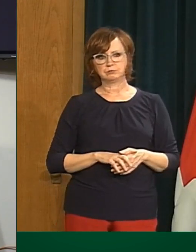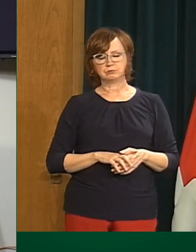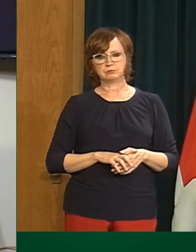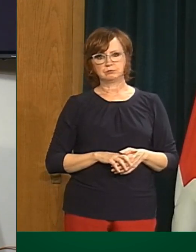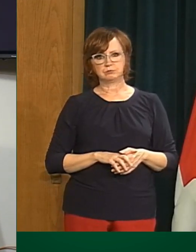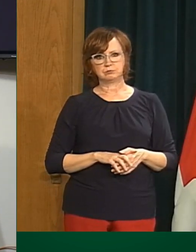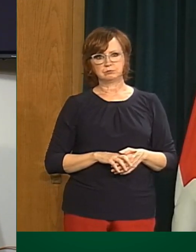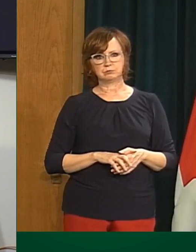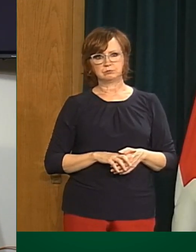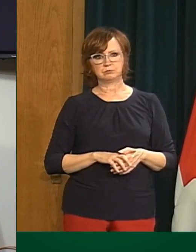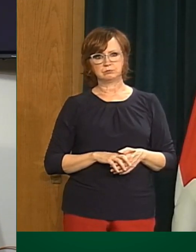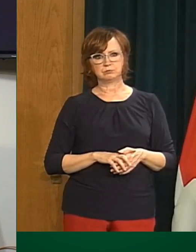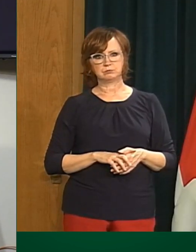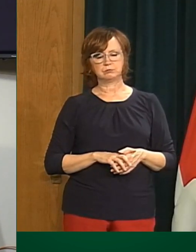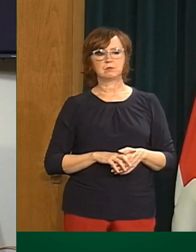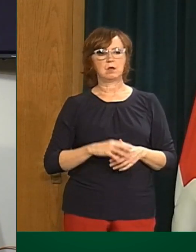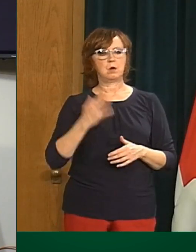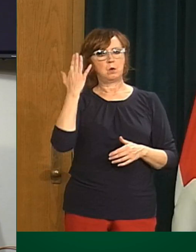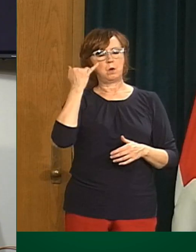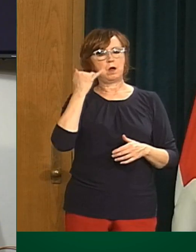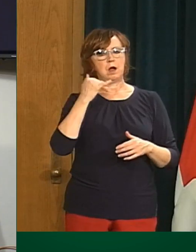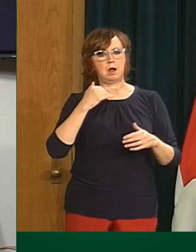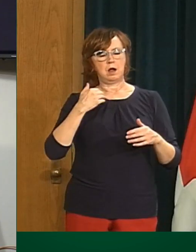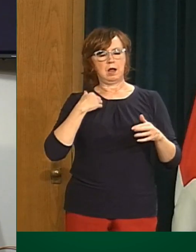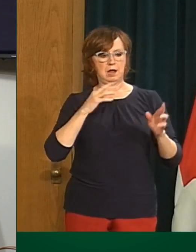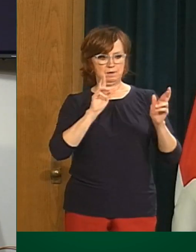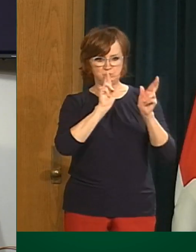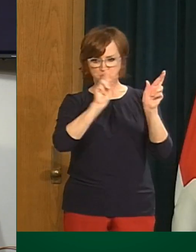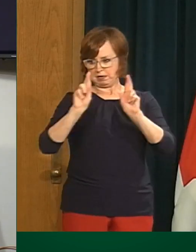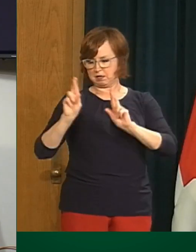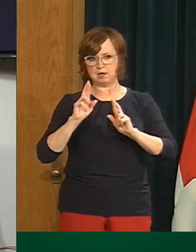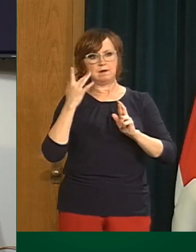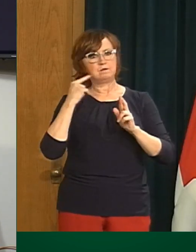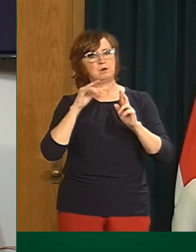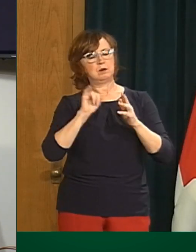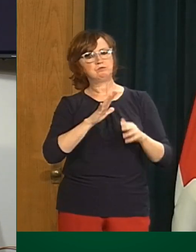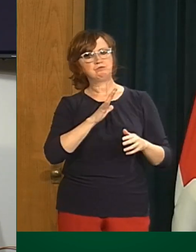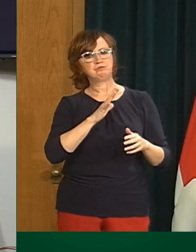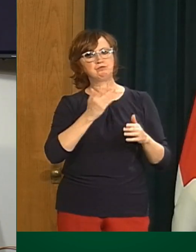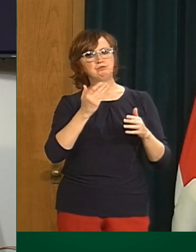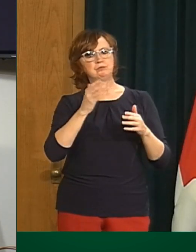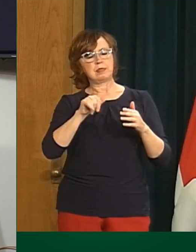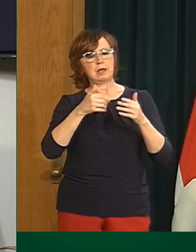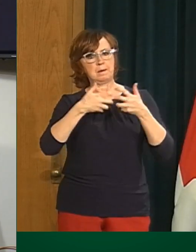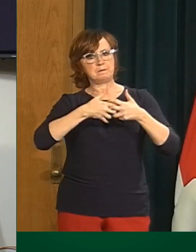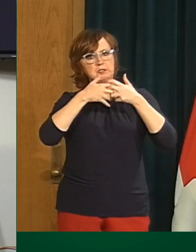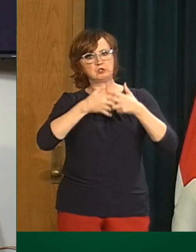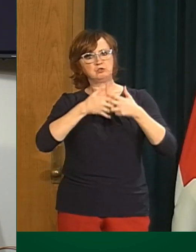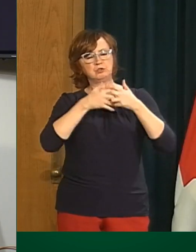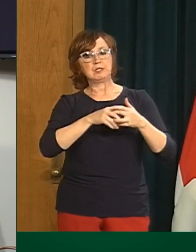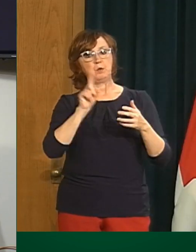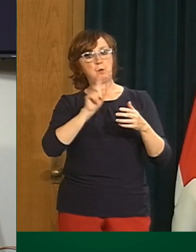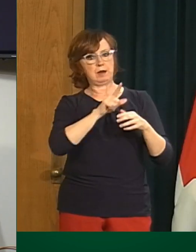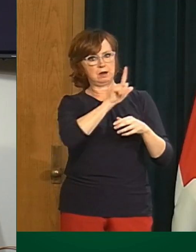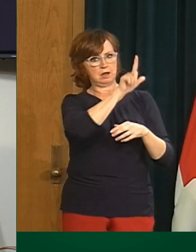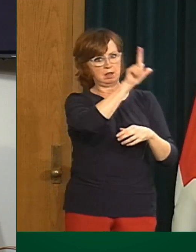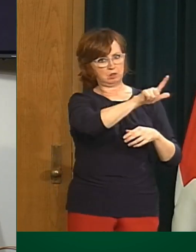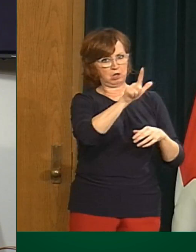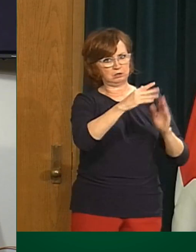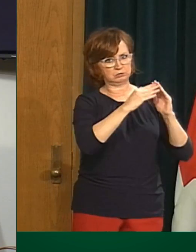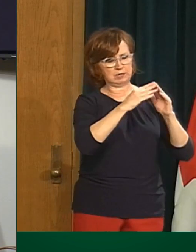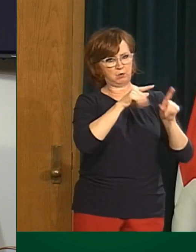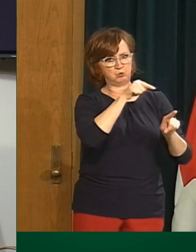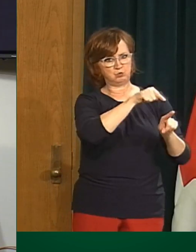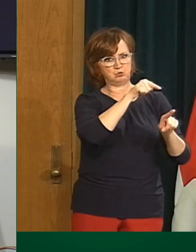machine for rapid testing that will be established also in La Loche site, so